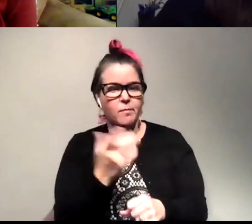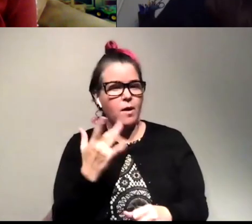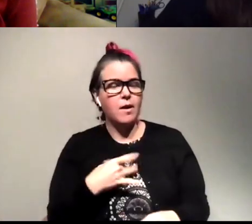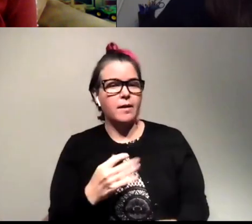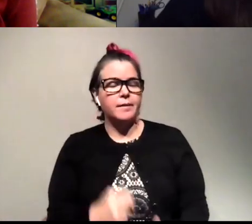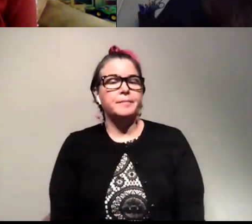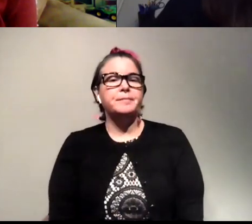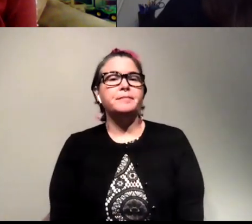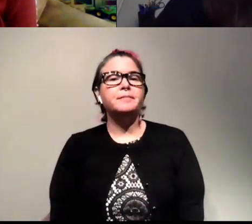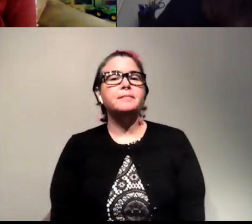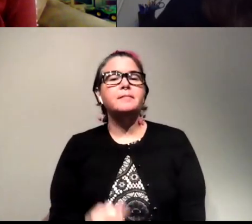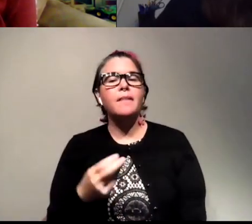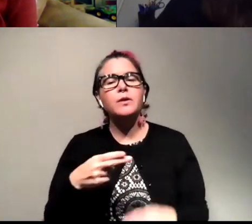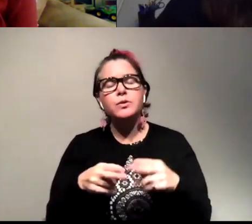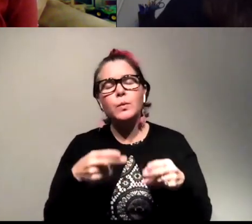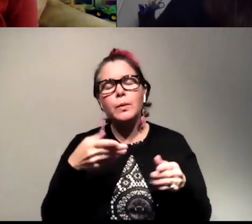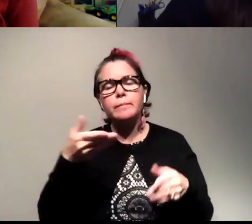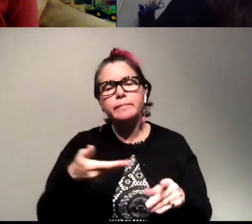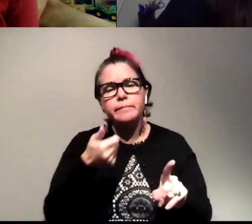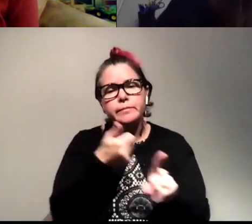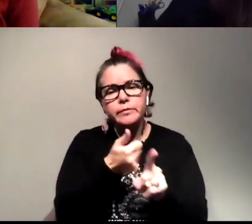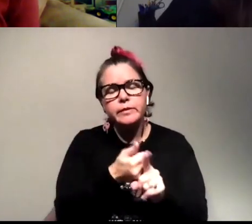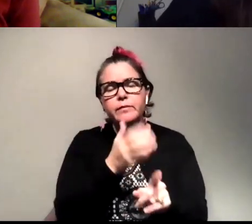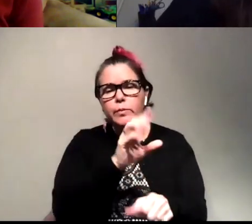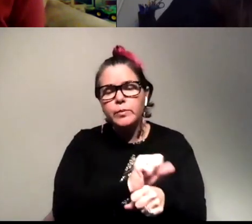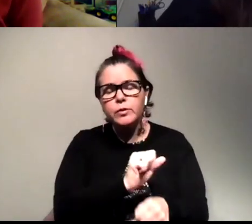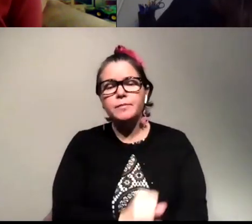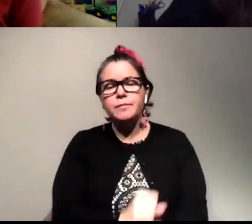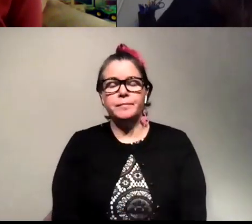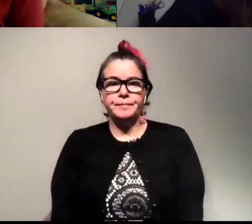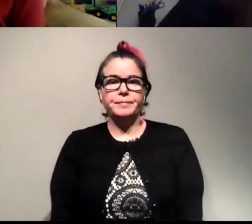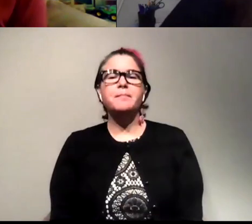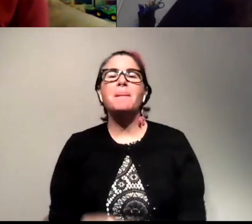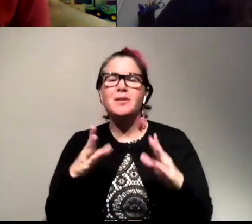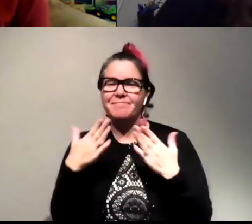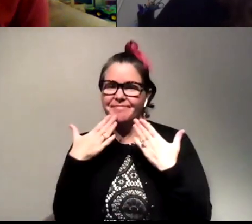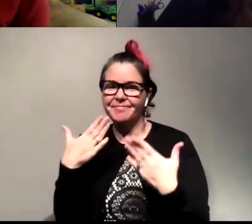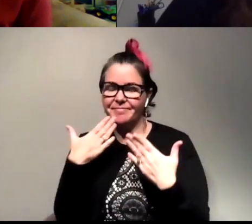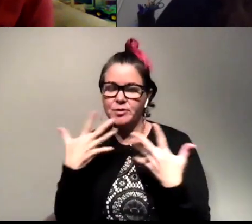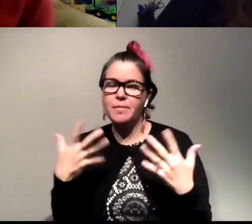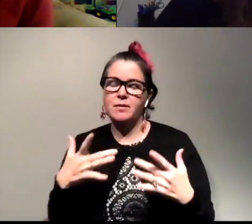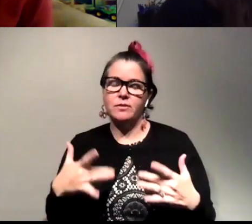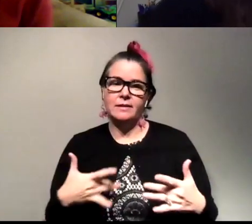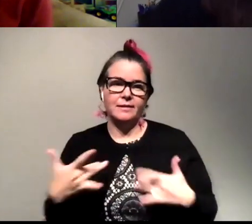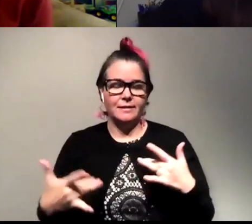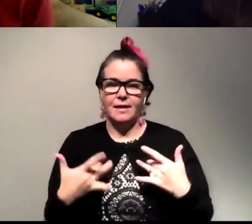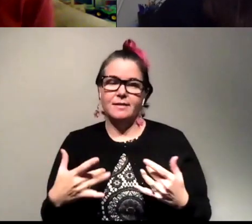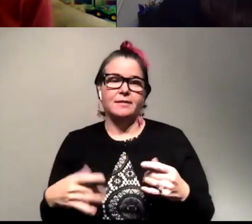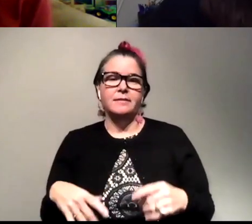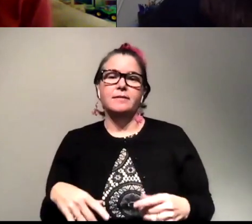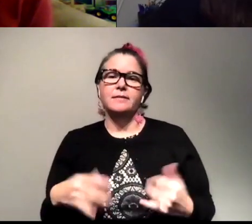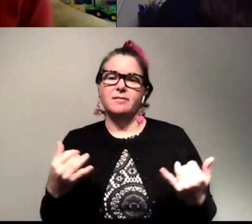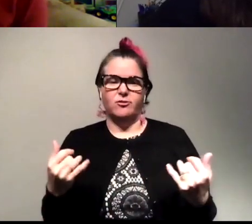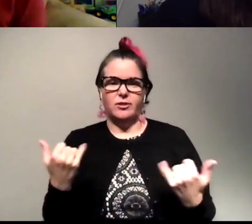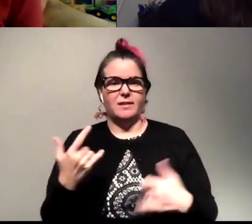it, and then give us a brief little introduction on her work. Awesome. Thank you so much. I'm really excited to do